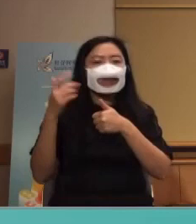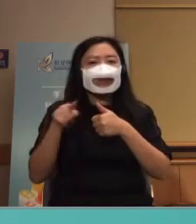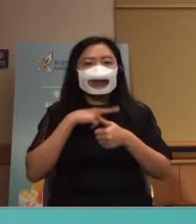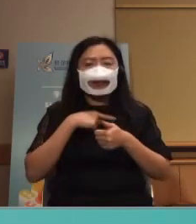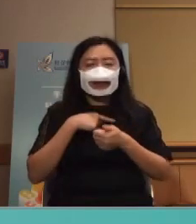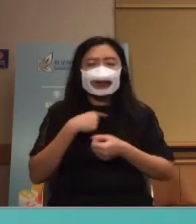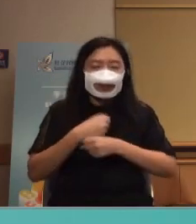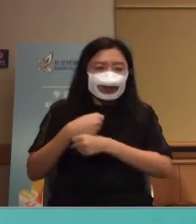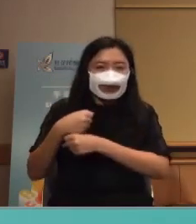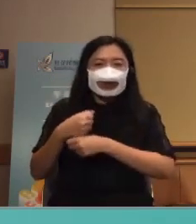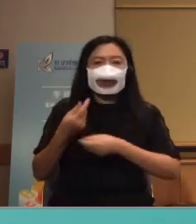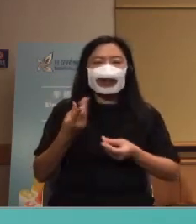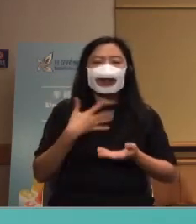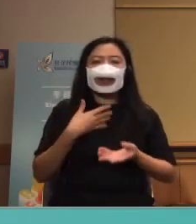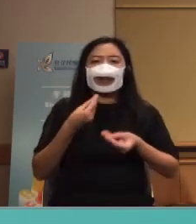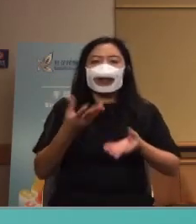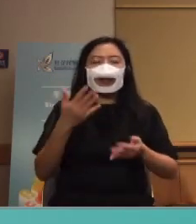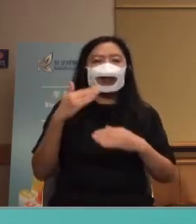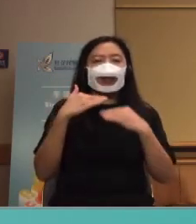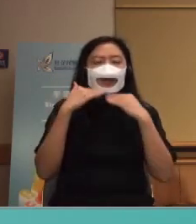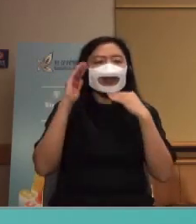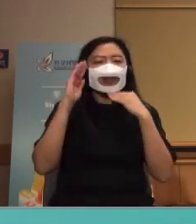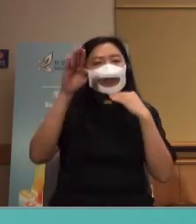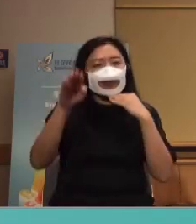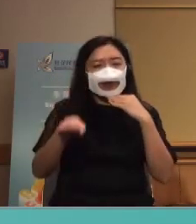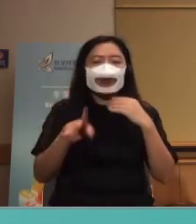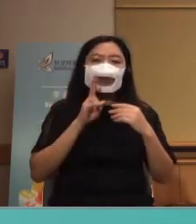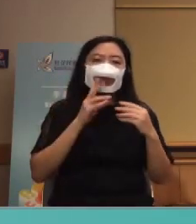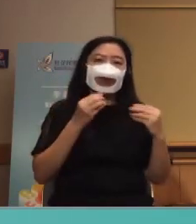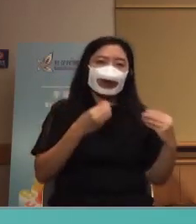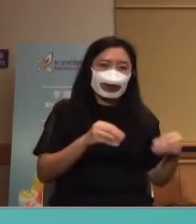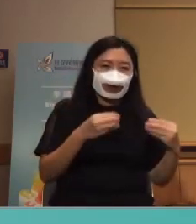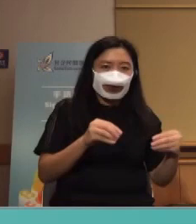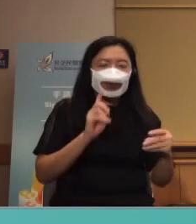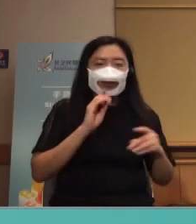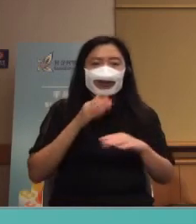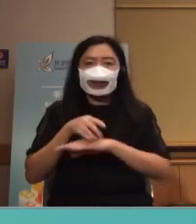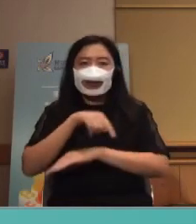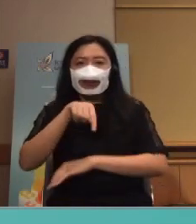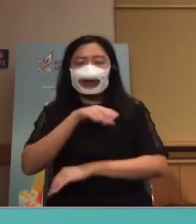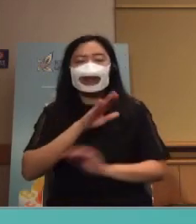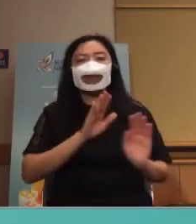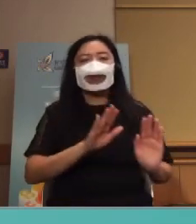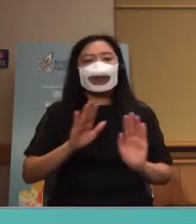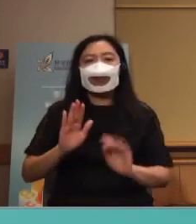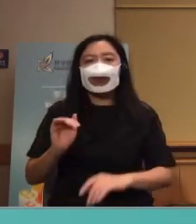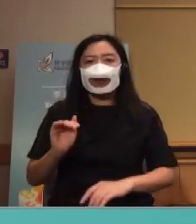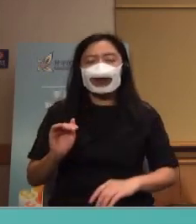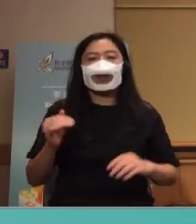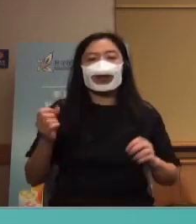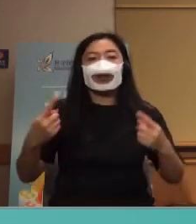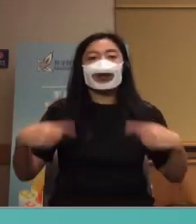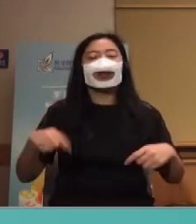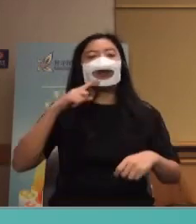of social services. So up next, we have 2 projects to share their latest development. And the first one, I would love to invite Lawrence